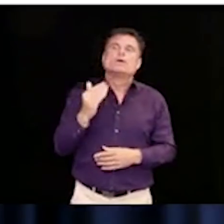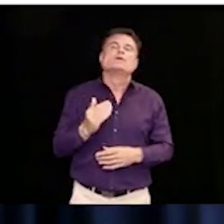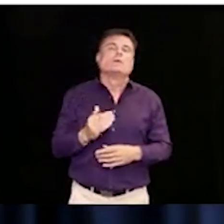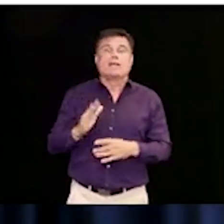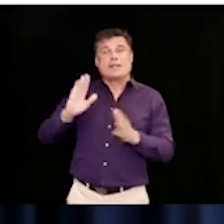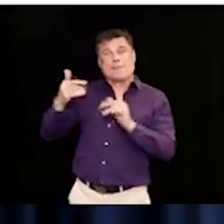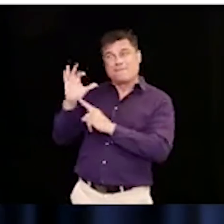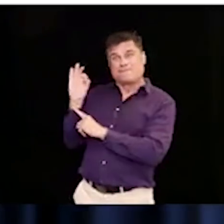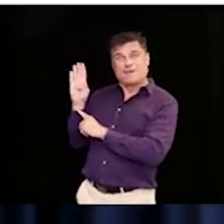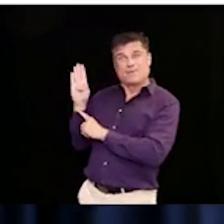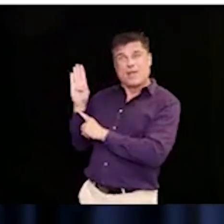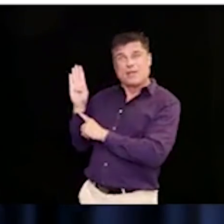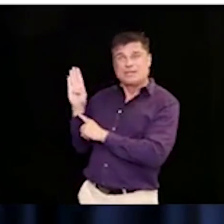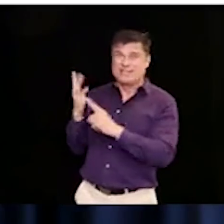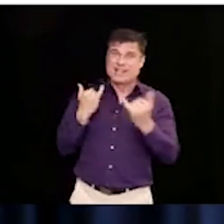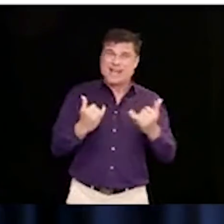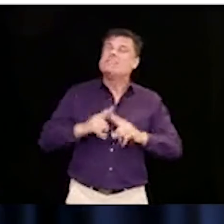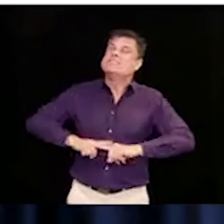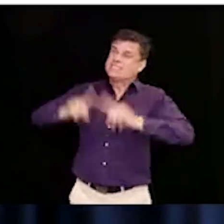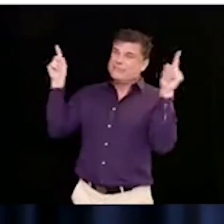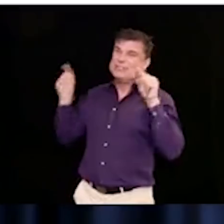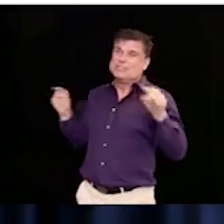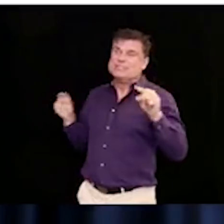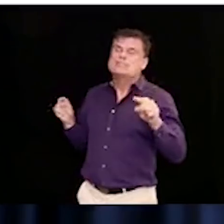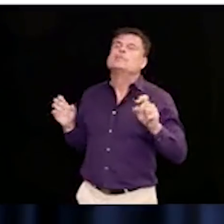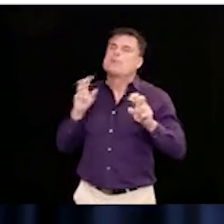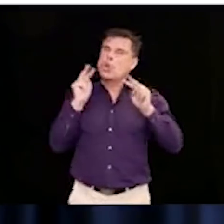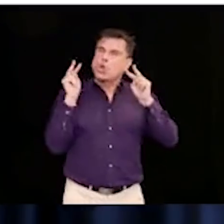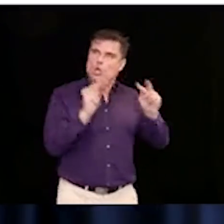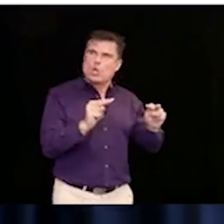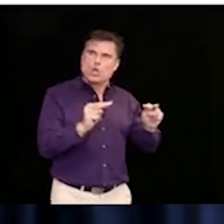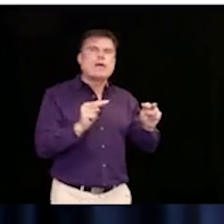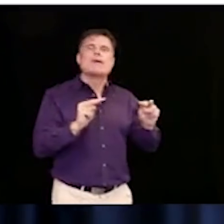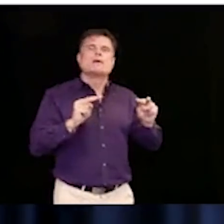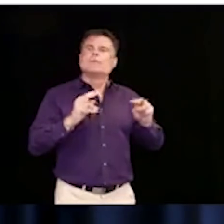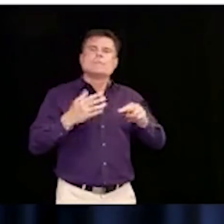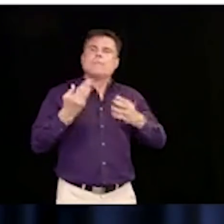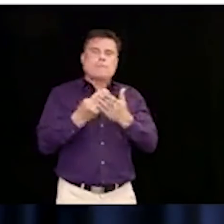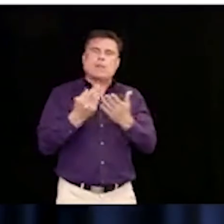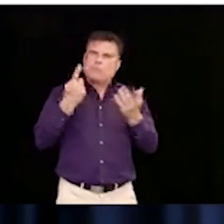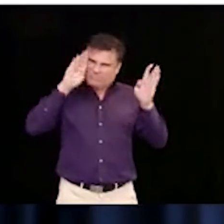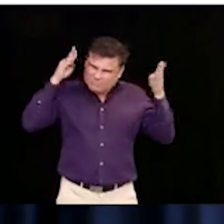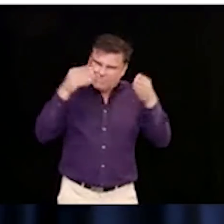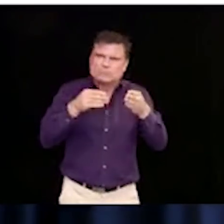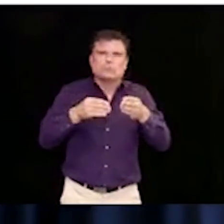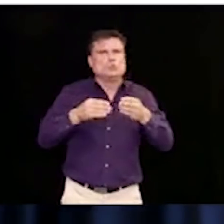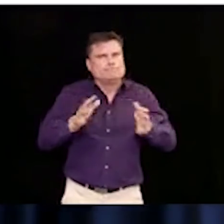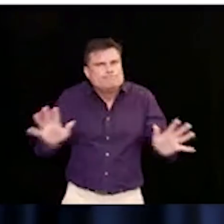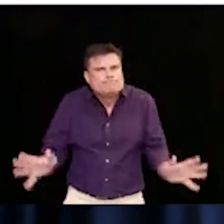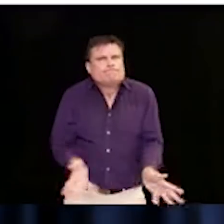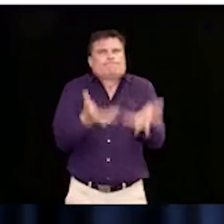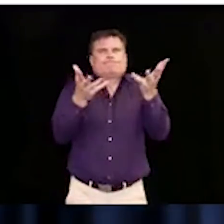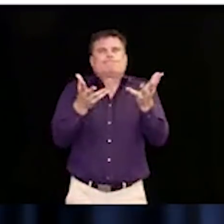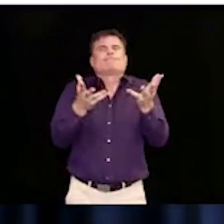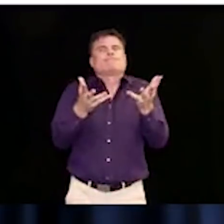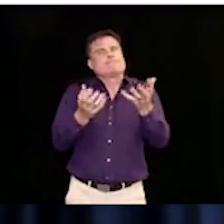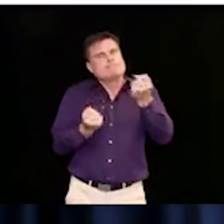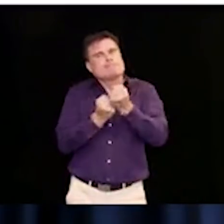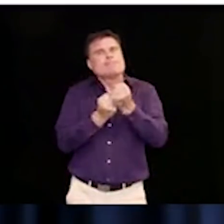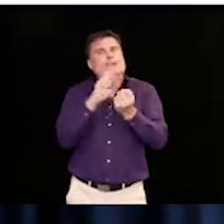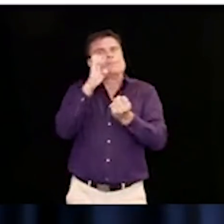before the pandemic, provides us an opportunity to build a stronger BC that works for everyone in our